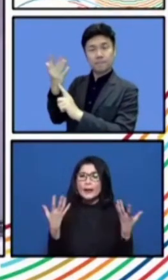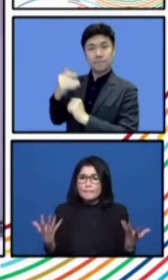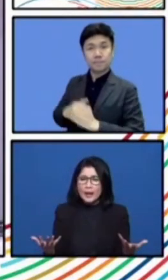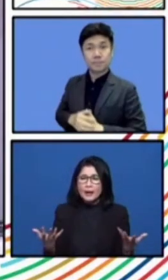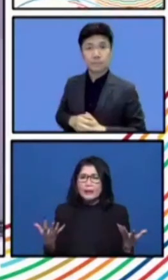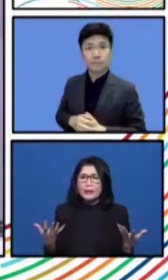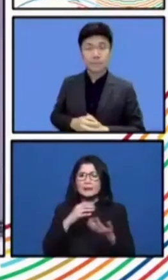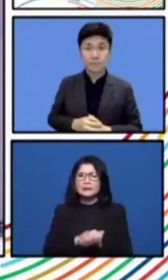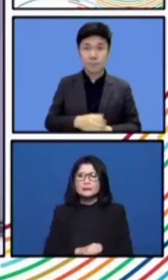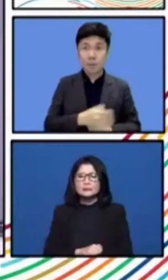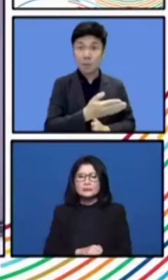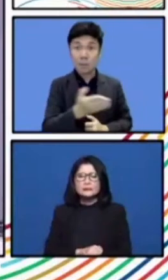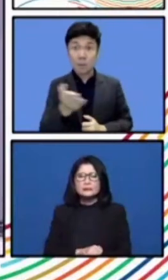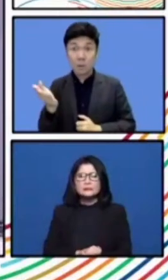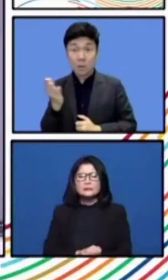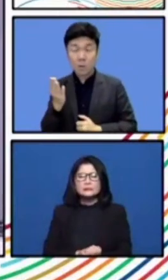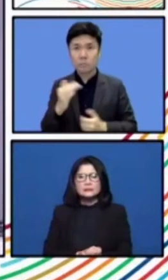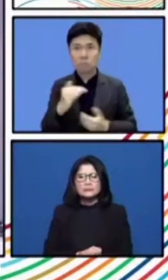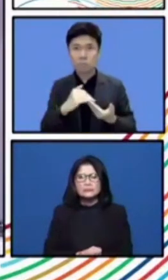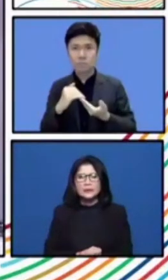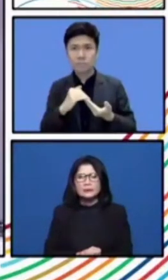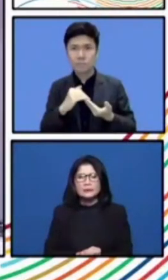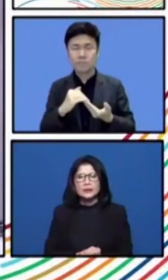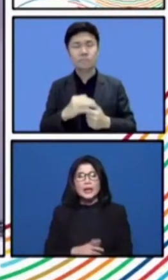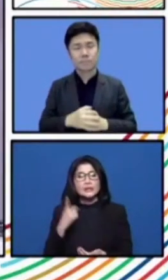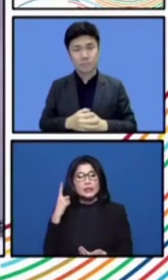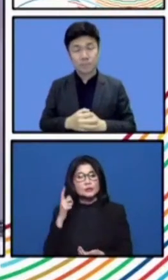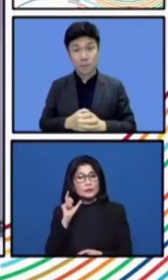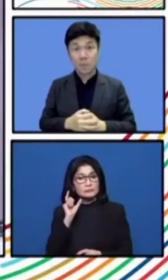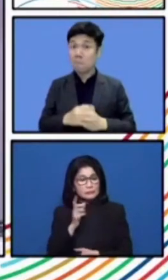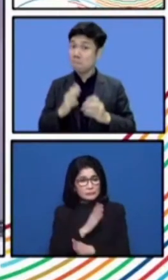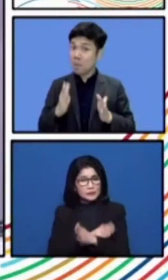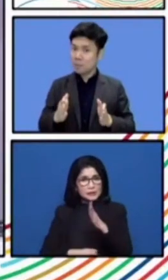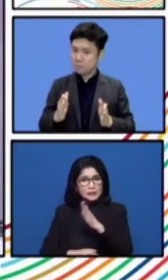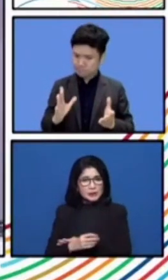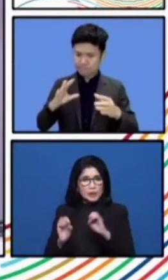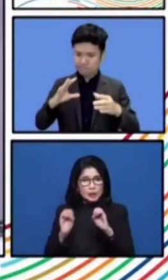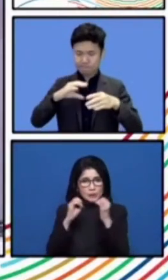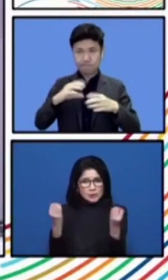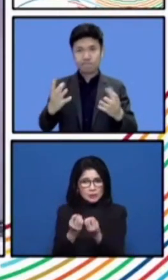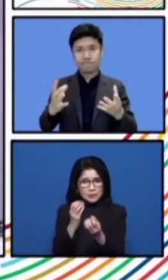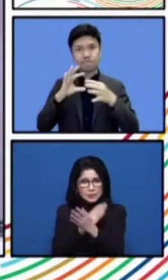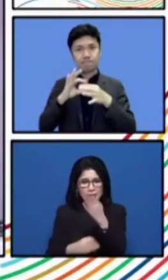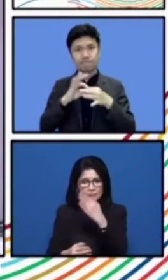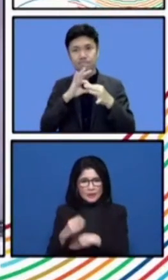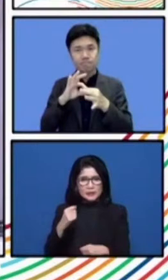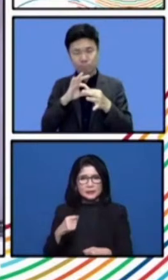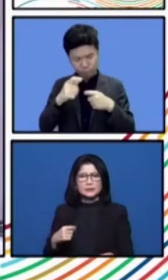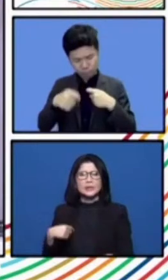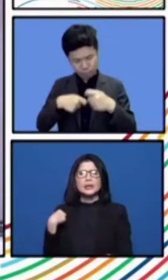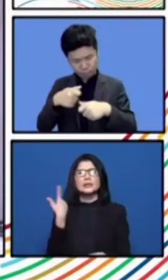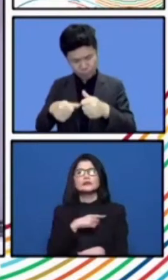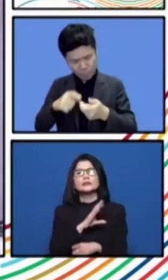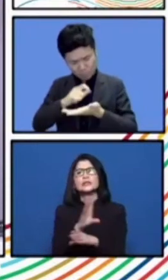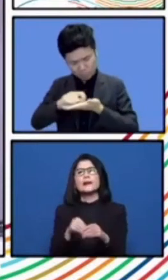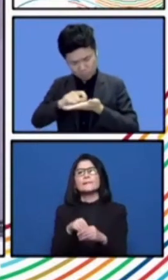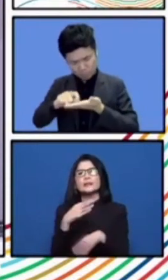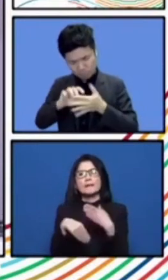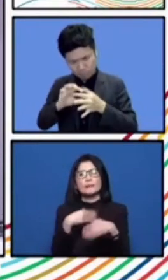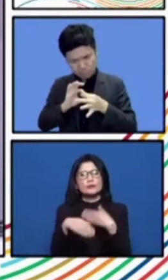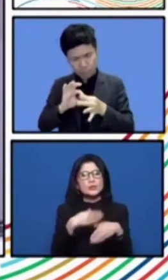organization engage in those processes we must engage second point with the Civil Society